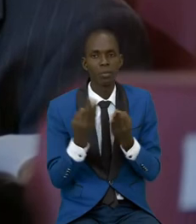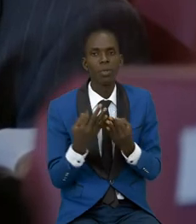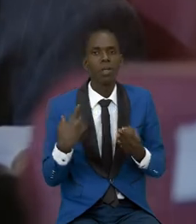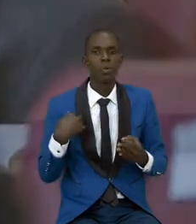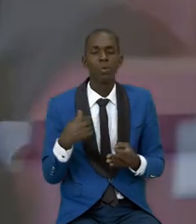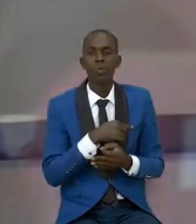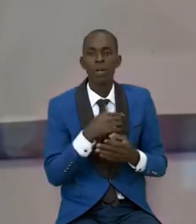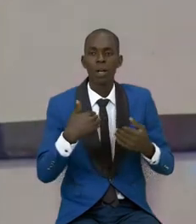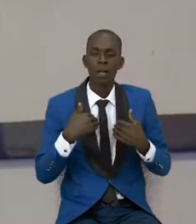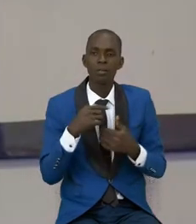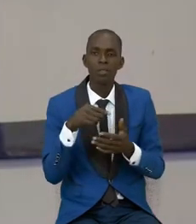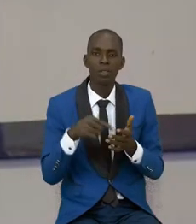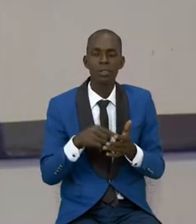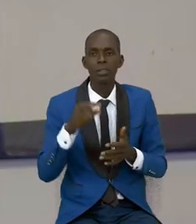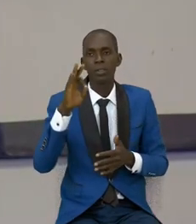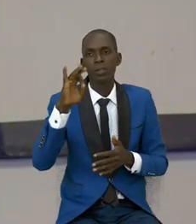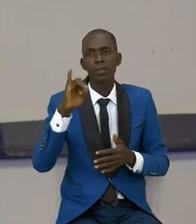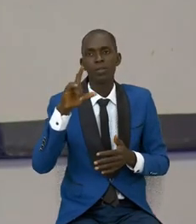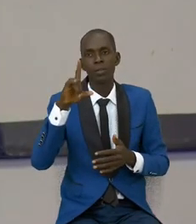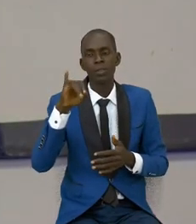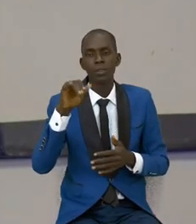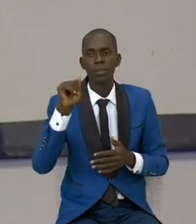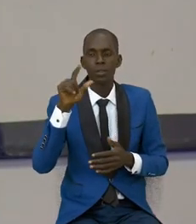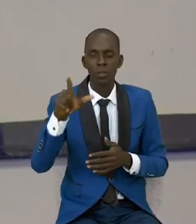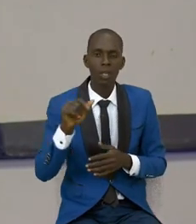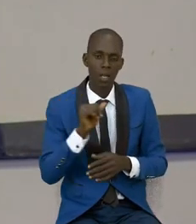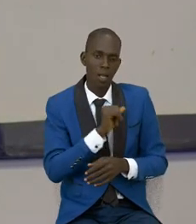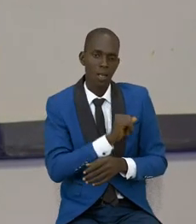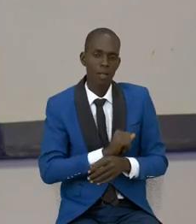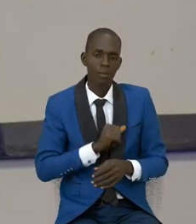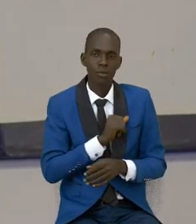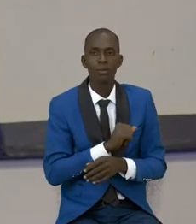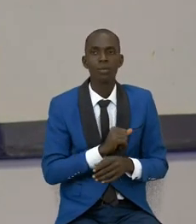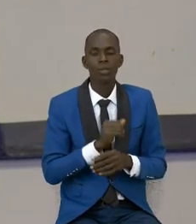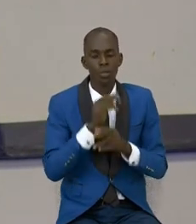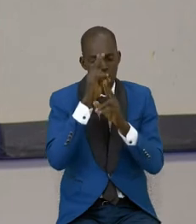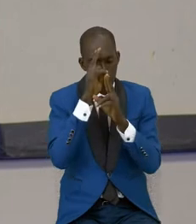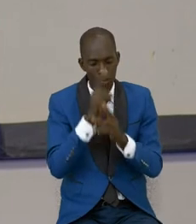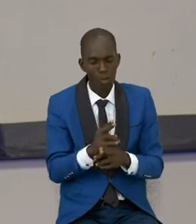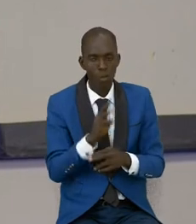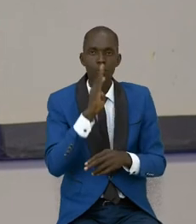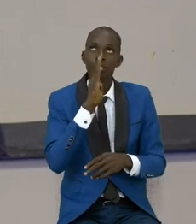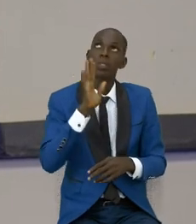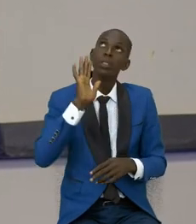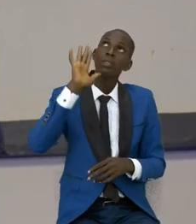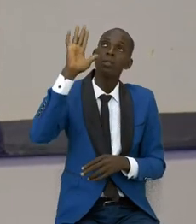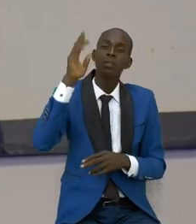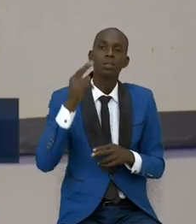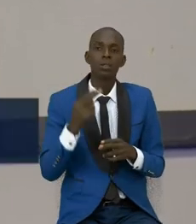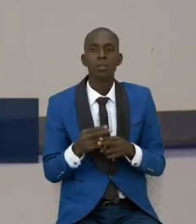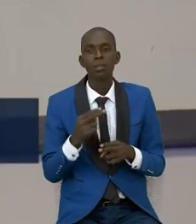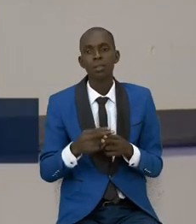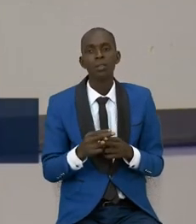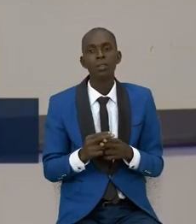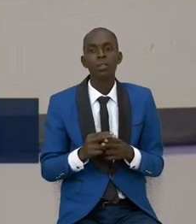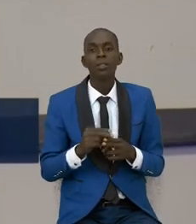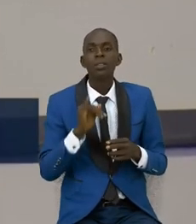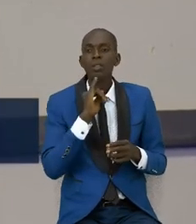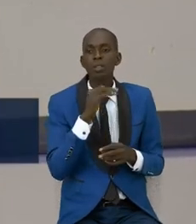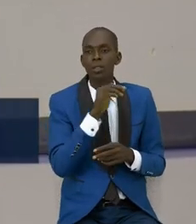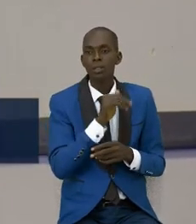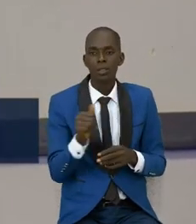filial relationship, a filial attitude. Hallowed be thy name is a